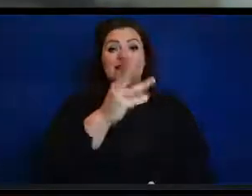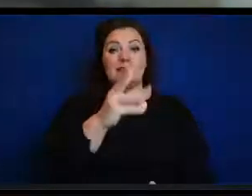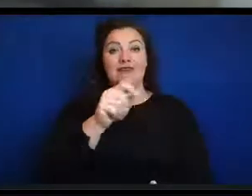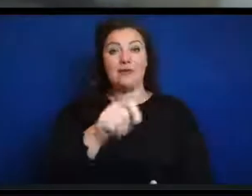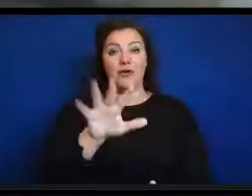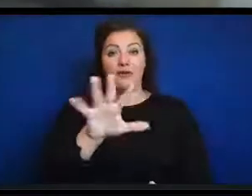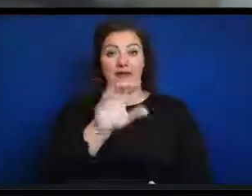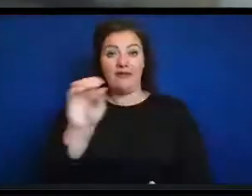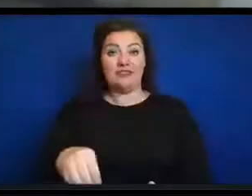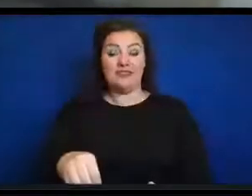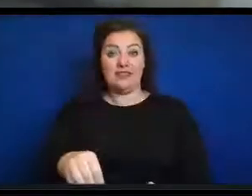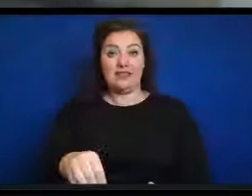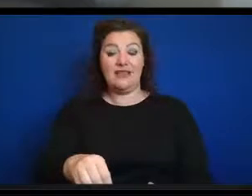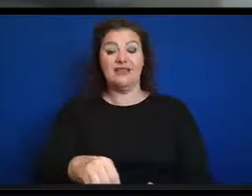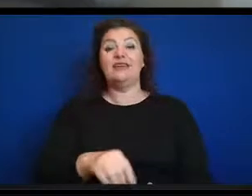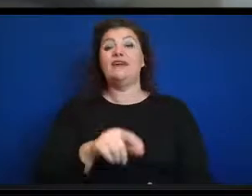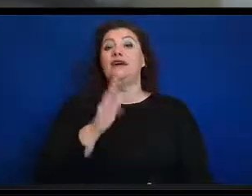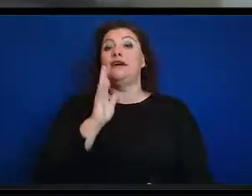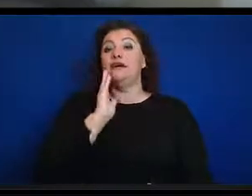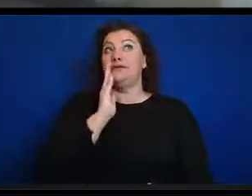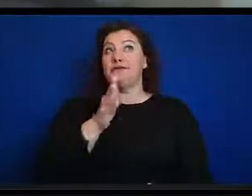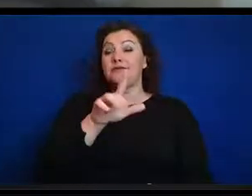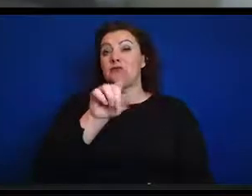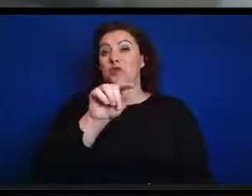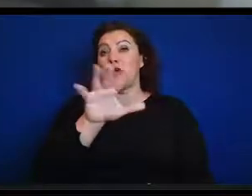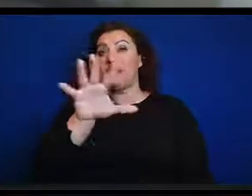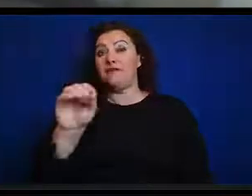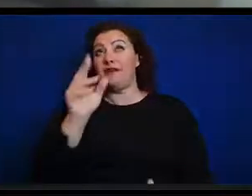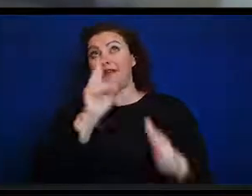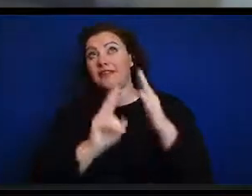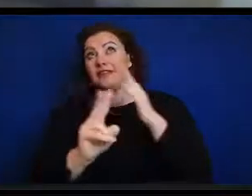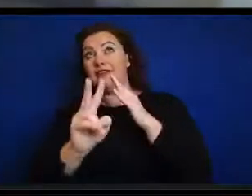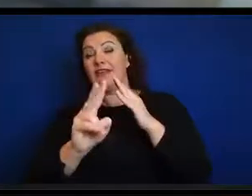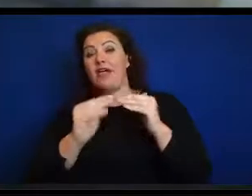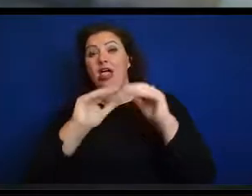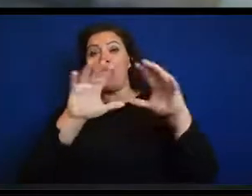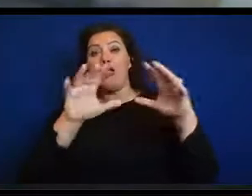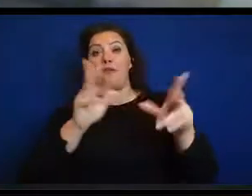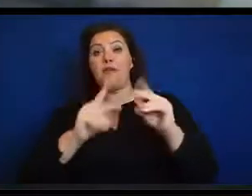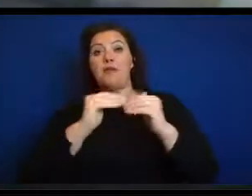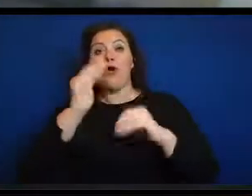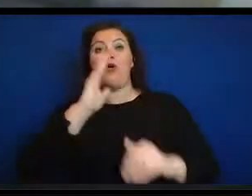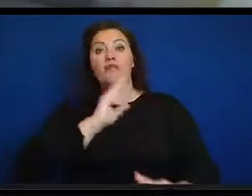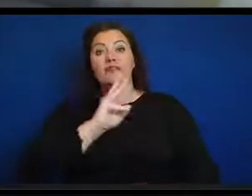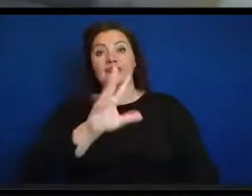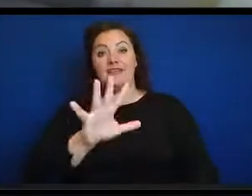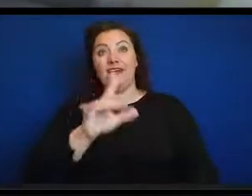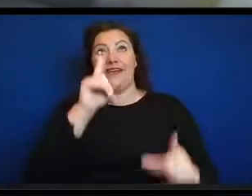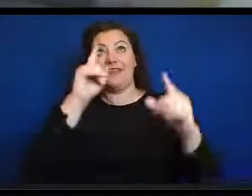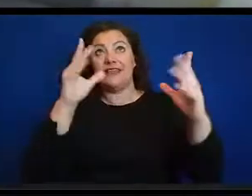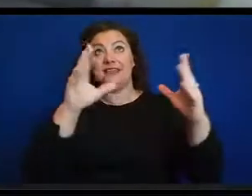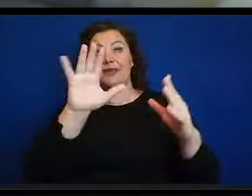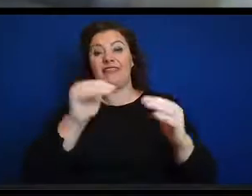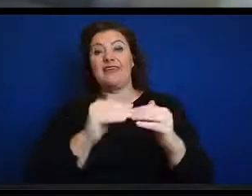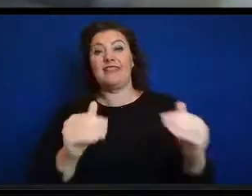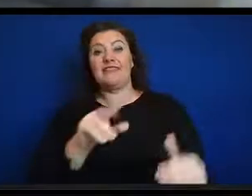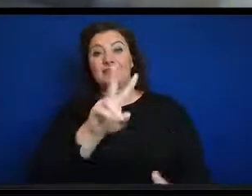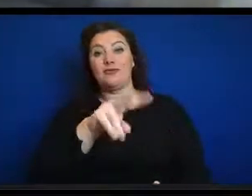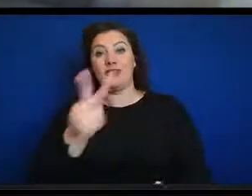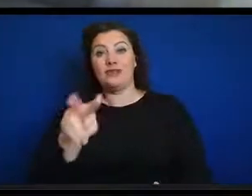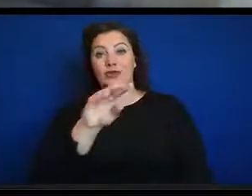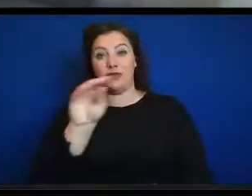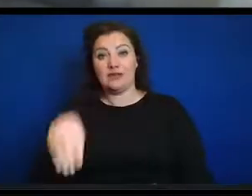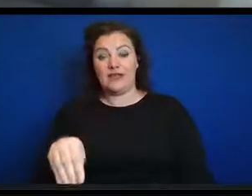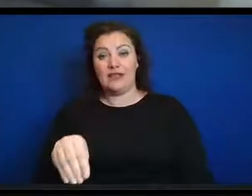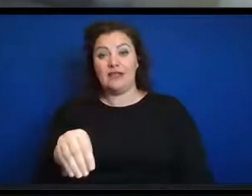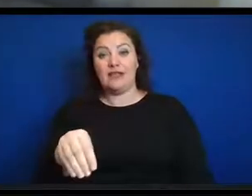16.5%. By 2050, the population over the age of 65 is expected to be at least 22%.